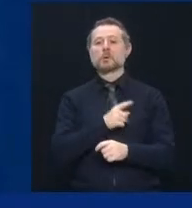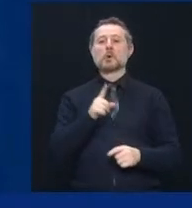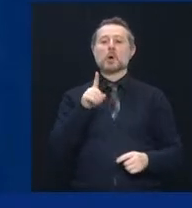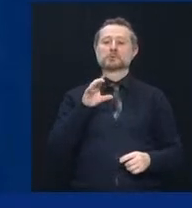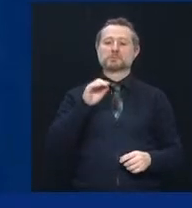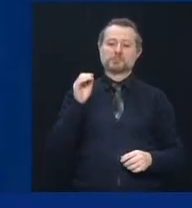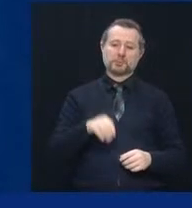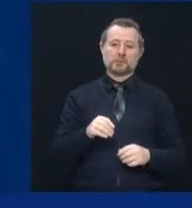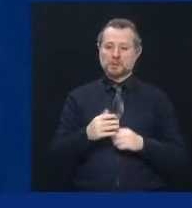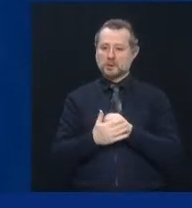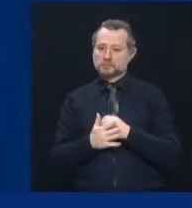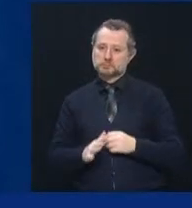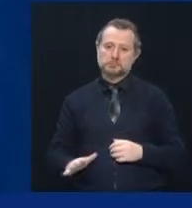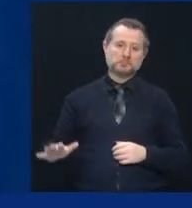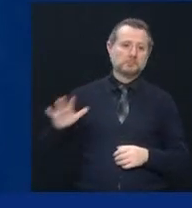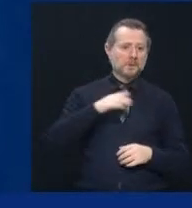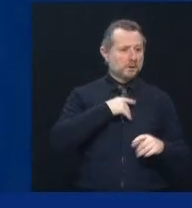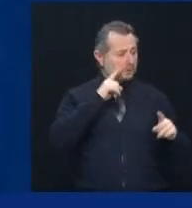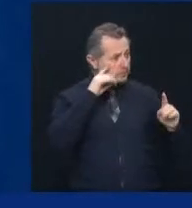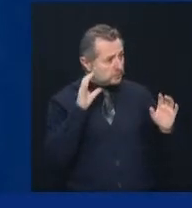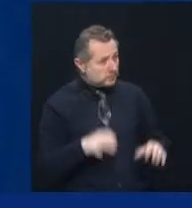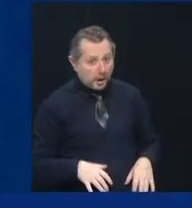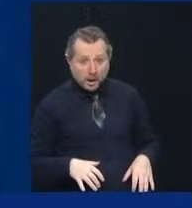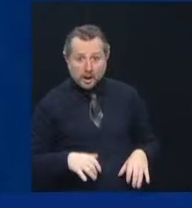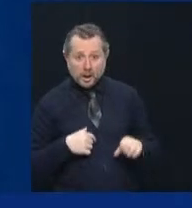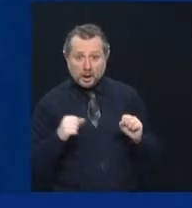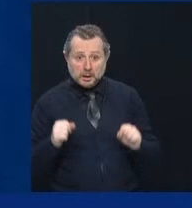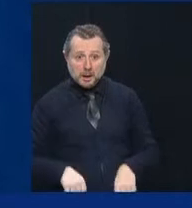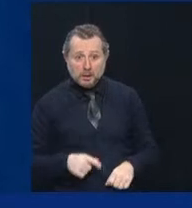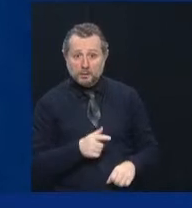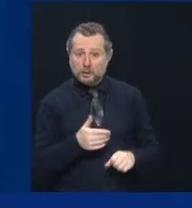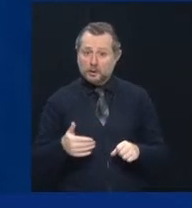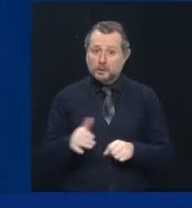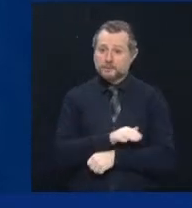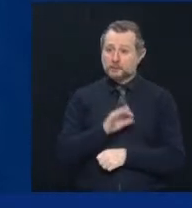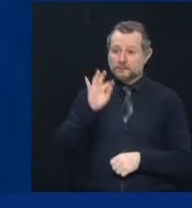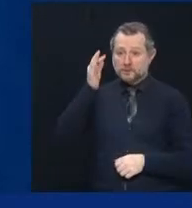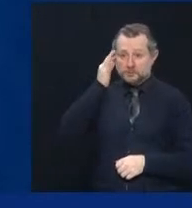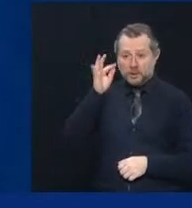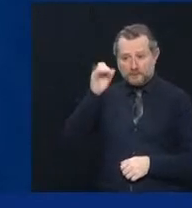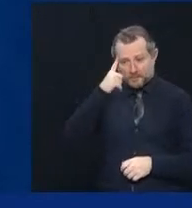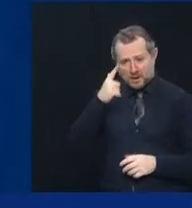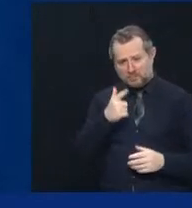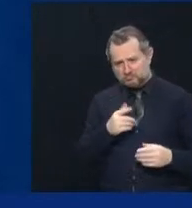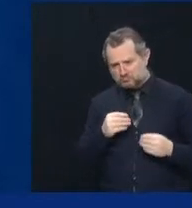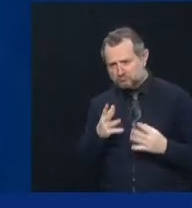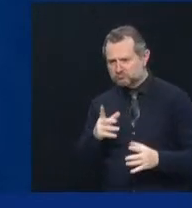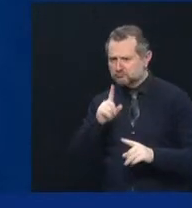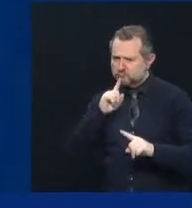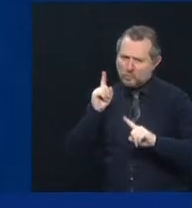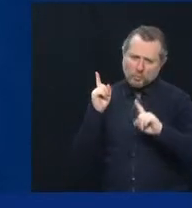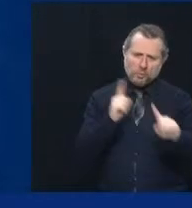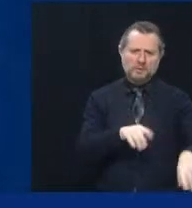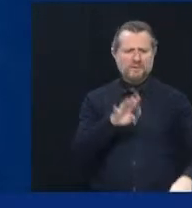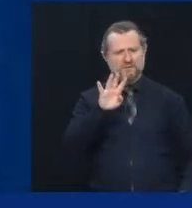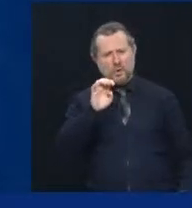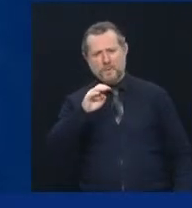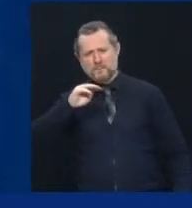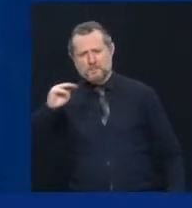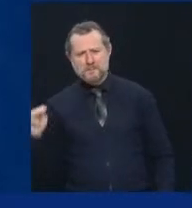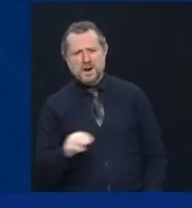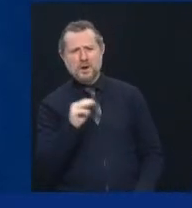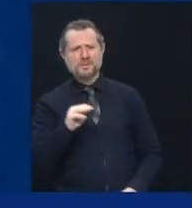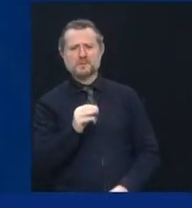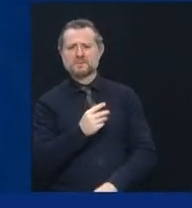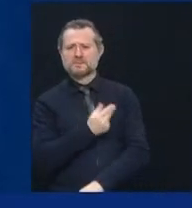really shocking when you think about it. Federal government had only ordered 400 million vaccines.